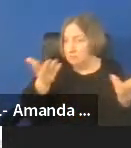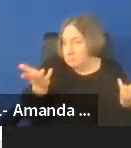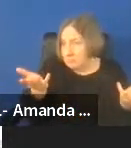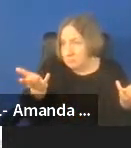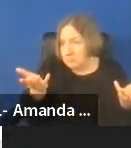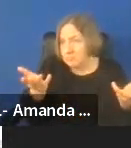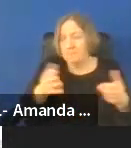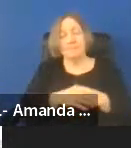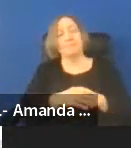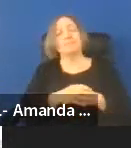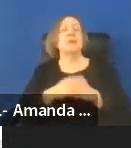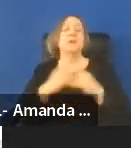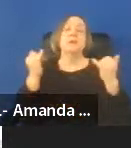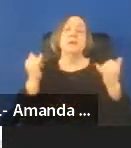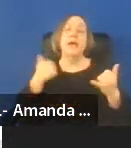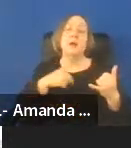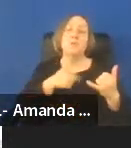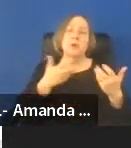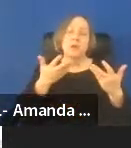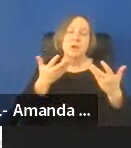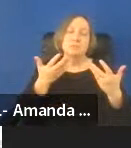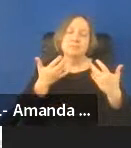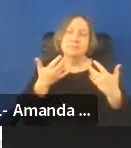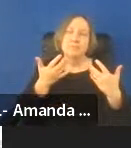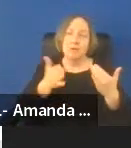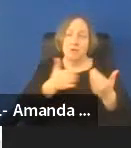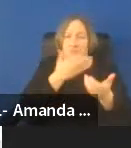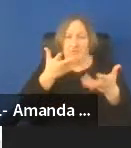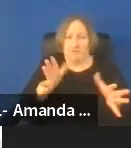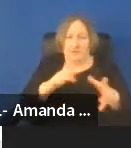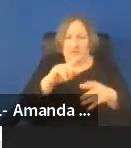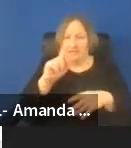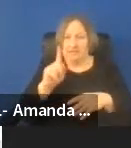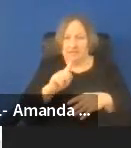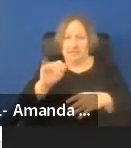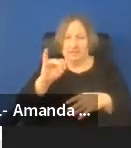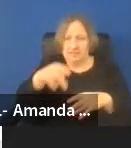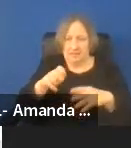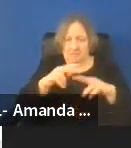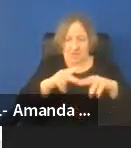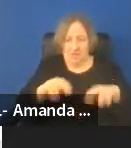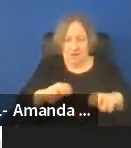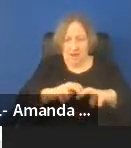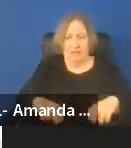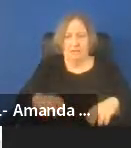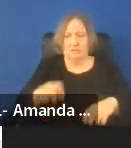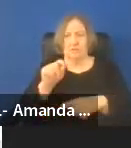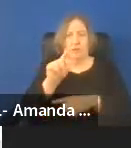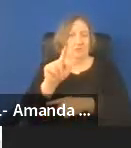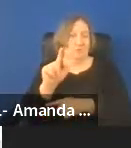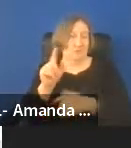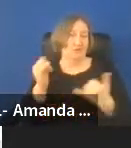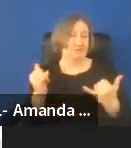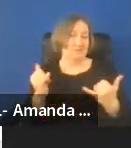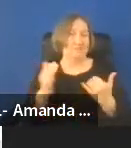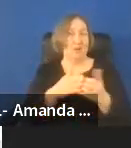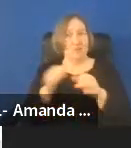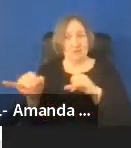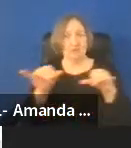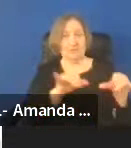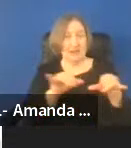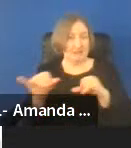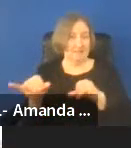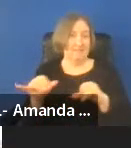We are finishing up the zip code analysis for 2021, and we are seeing similar results, that the people